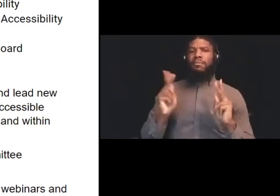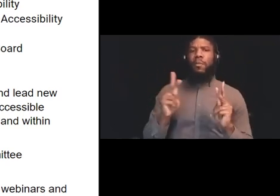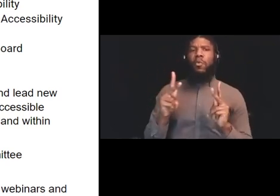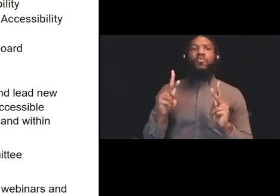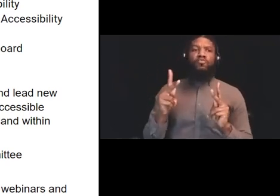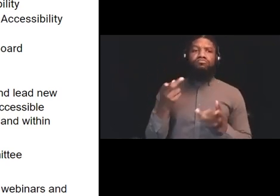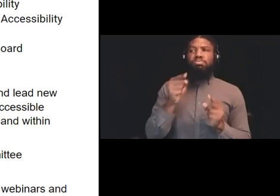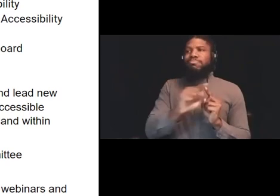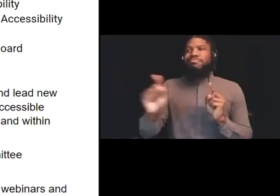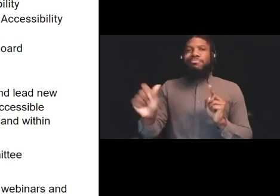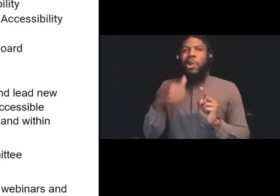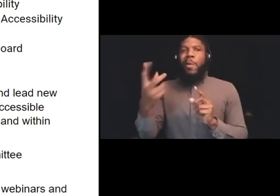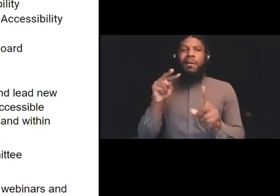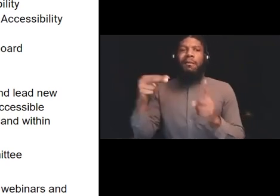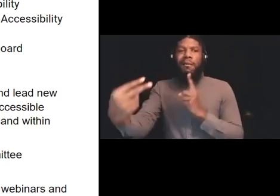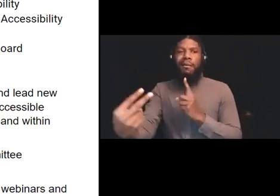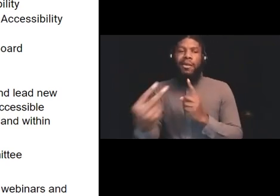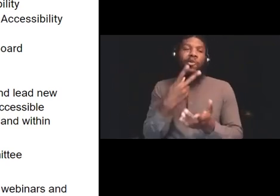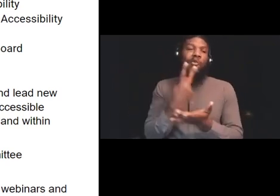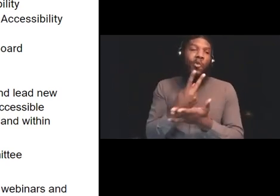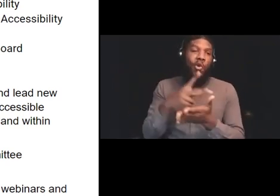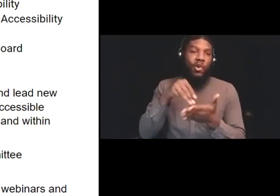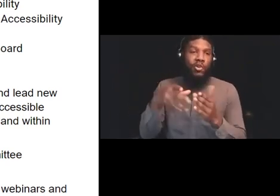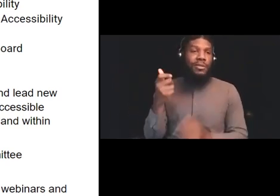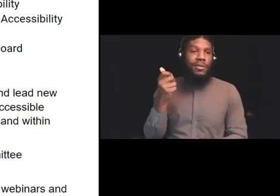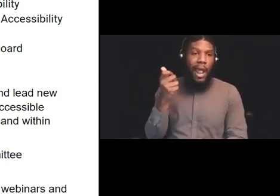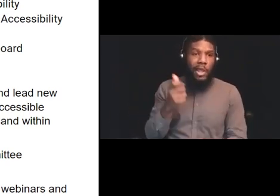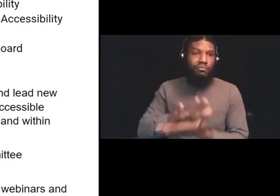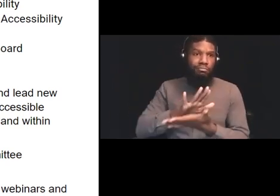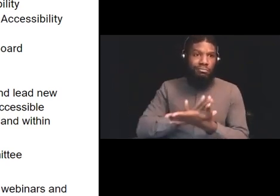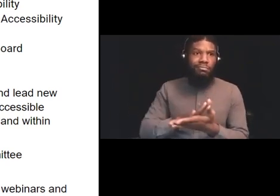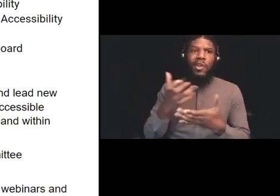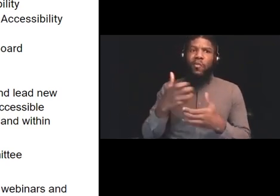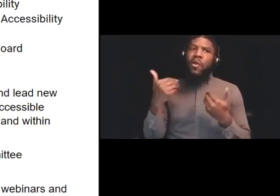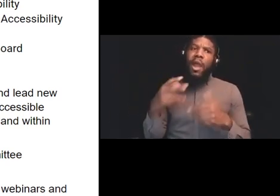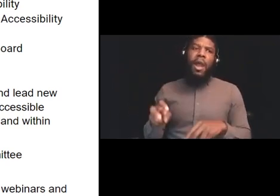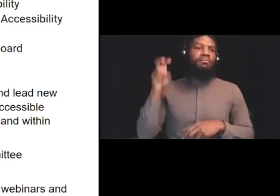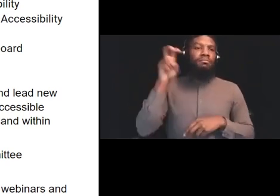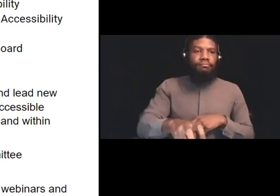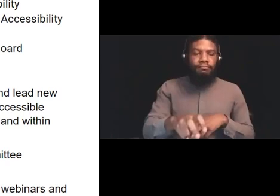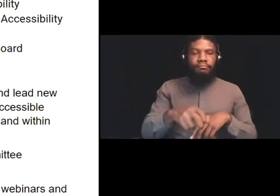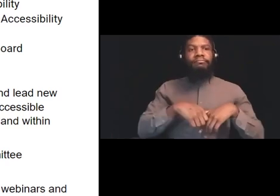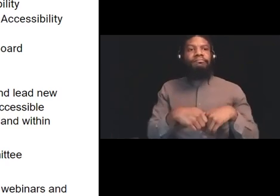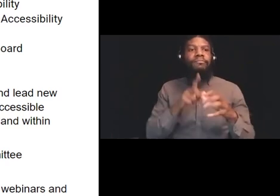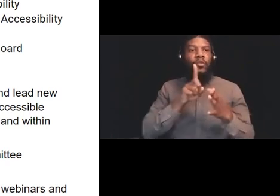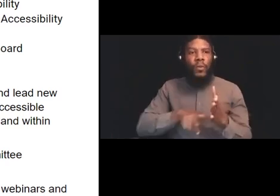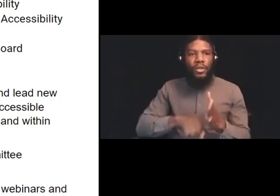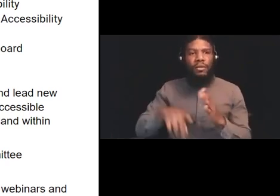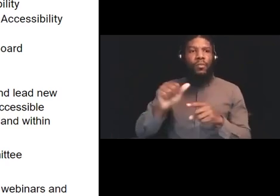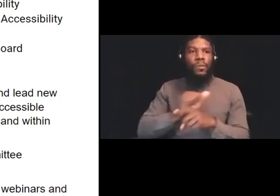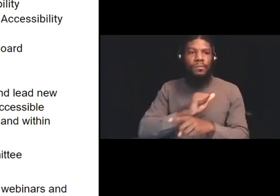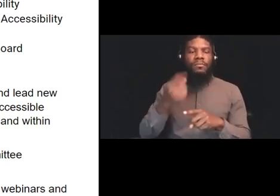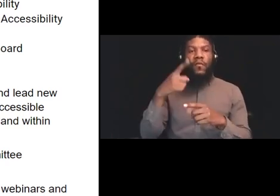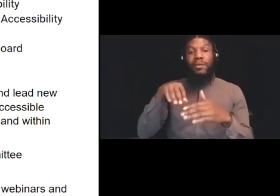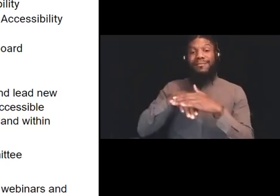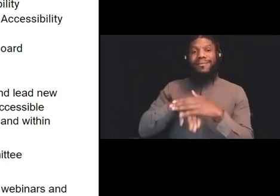interested in graduate student scholars who want to make a deep dive into research and praxis in accessibility, as well as people who